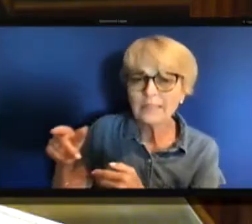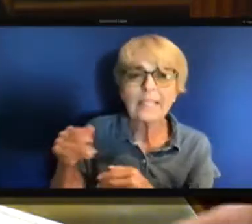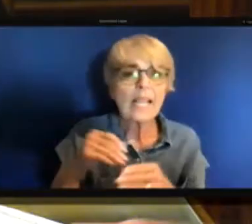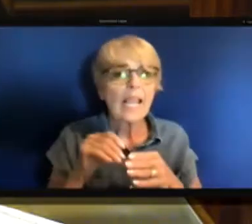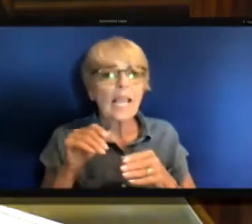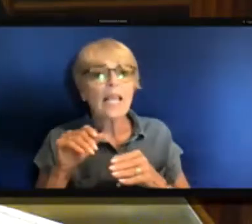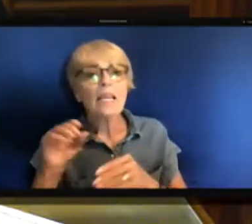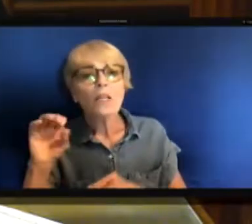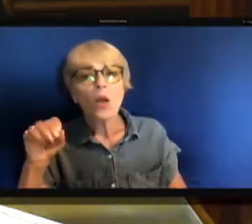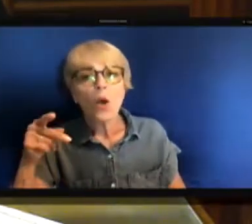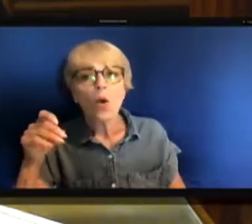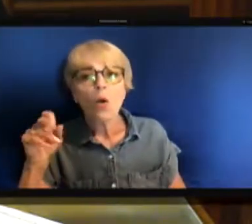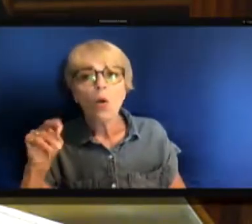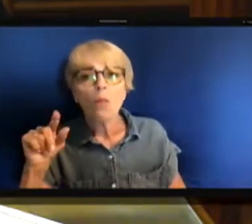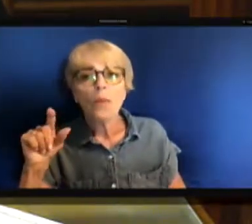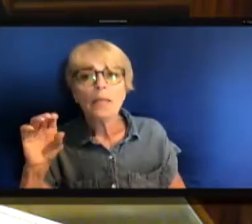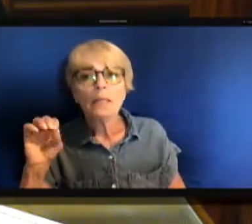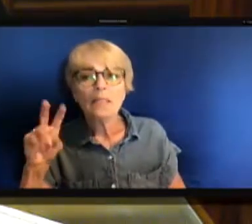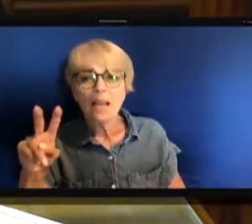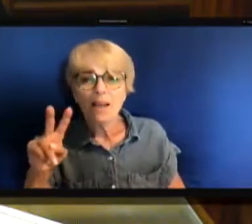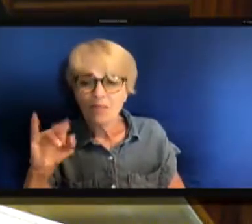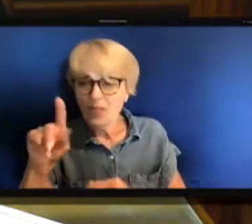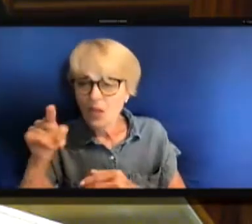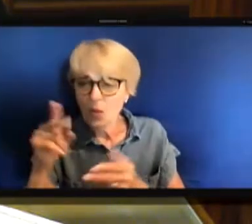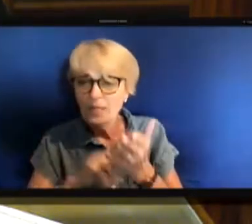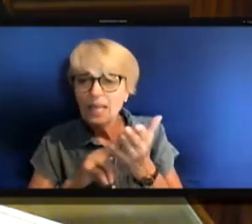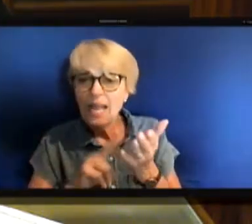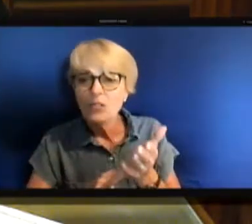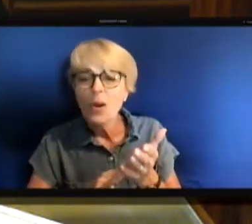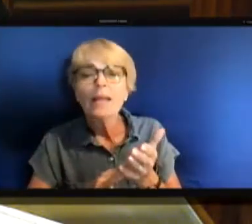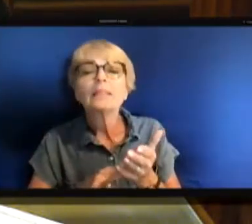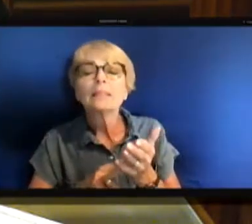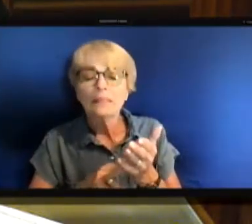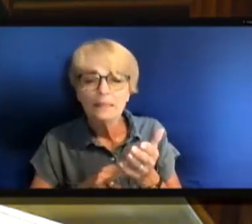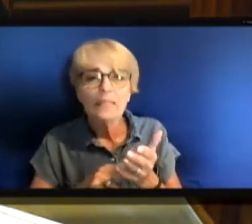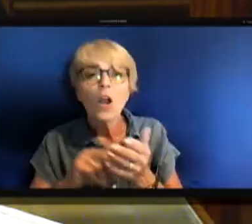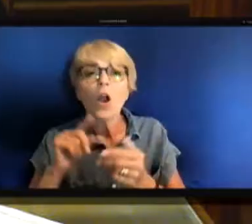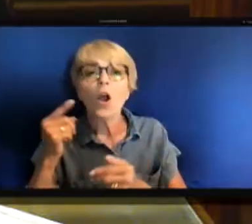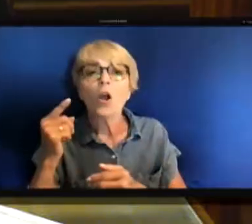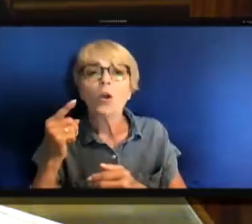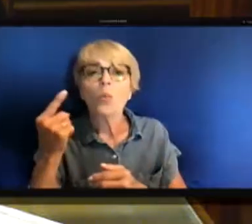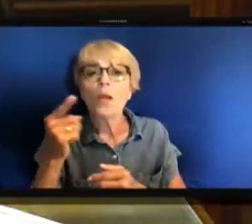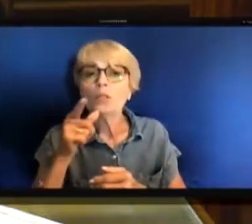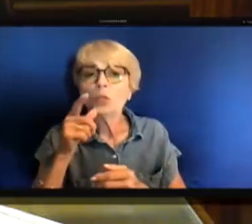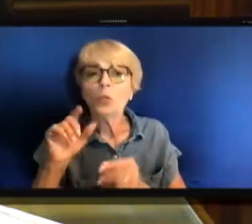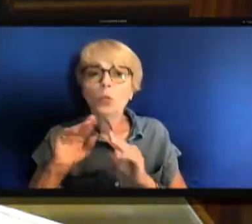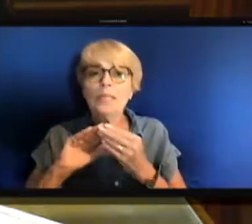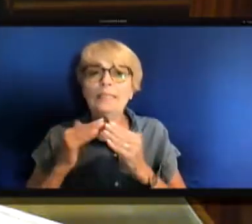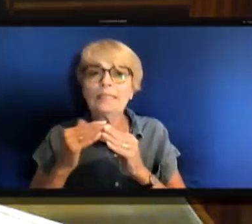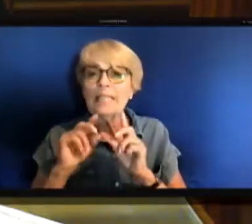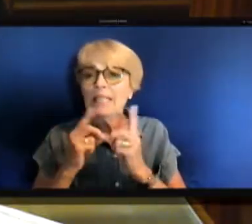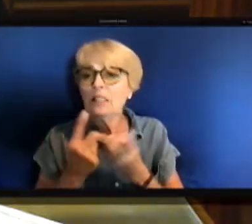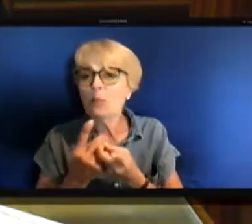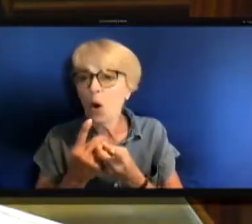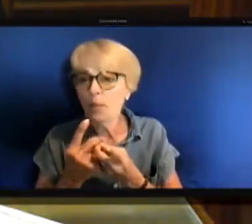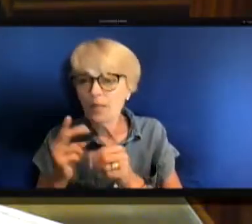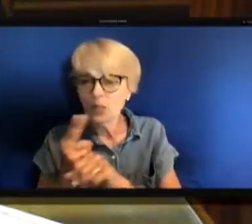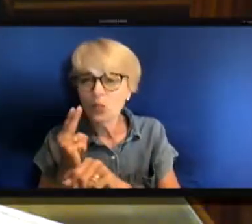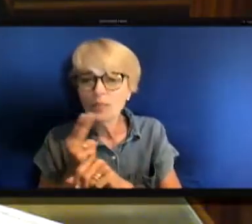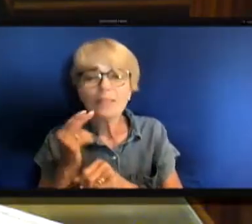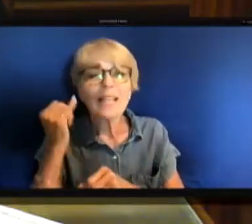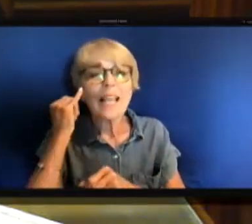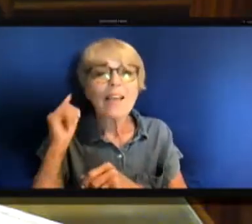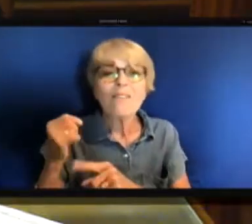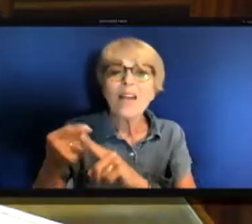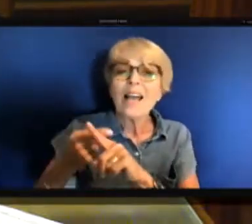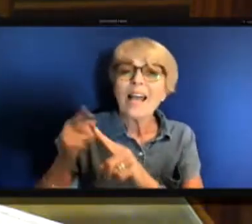contracts that we track in there are the ones that the city departments can use. So if there's leases or professional service